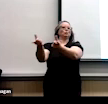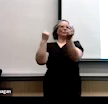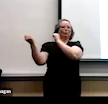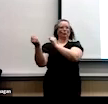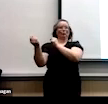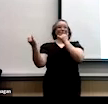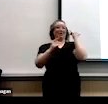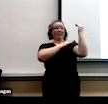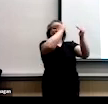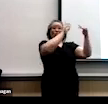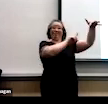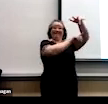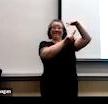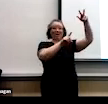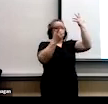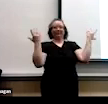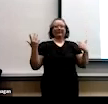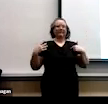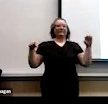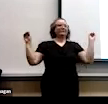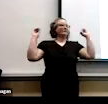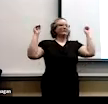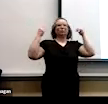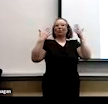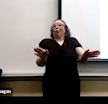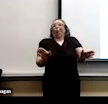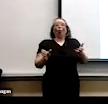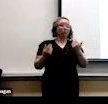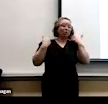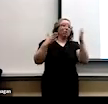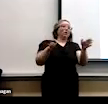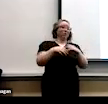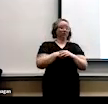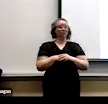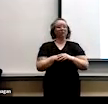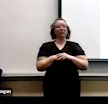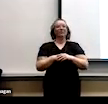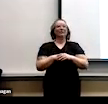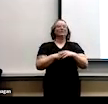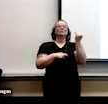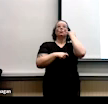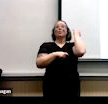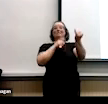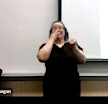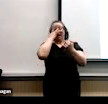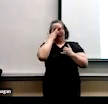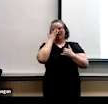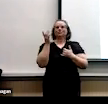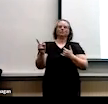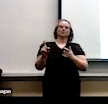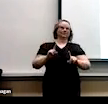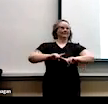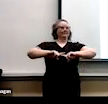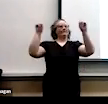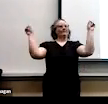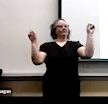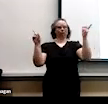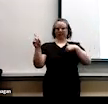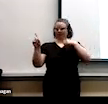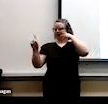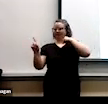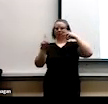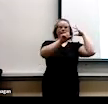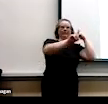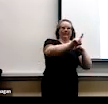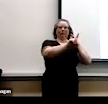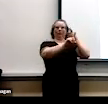a 4-bed ward with 3, 75, 80, 85-year-olds. Someone's got a broken hip, someone's in with their whatever. It's